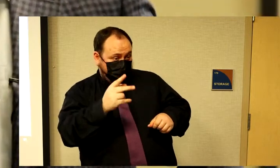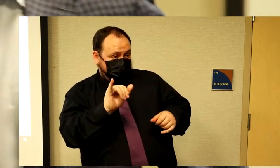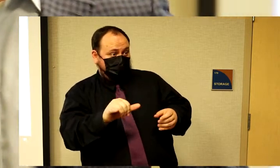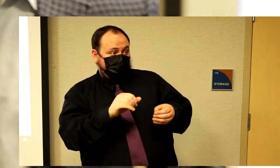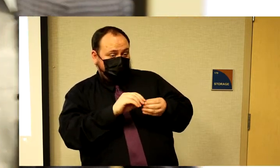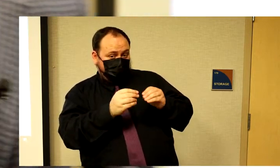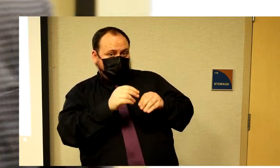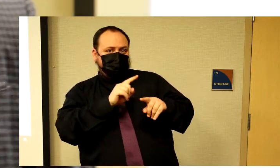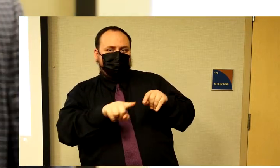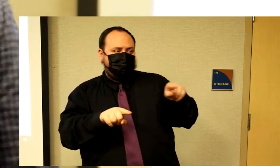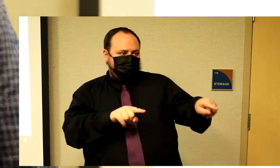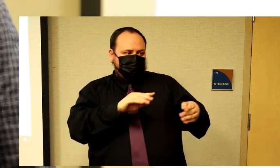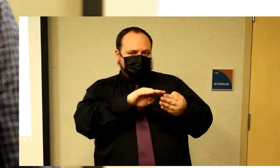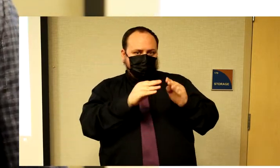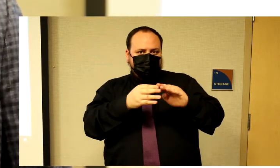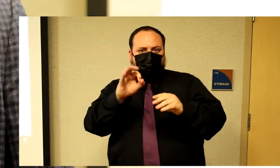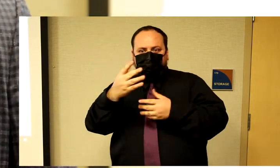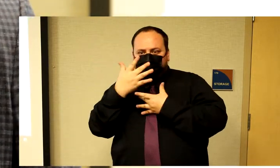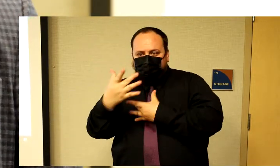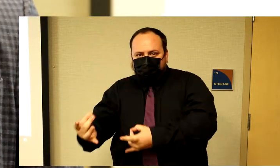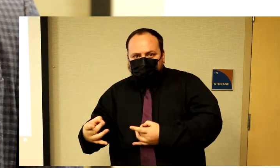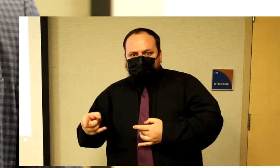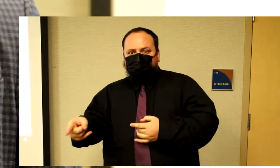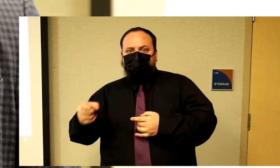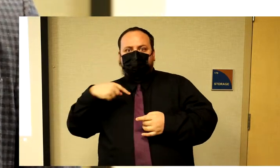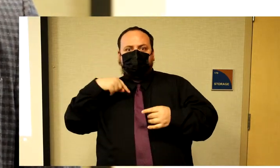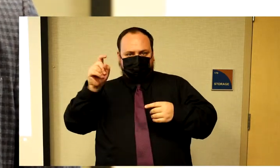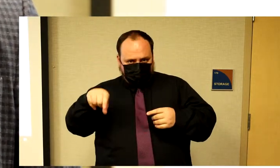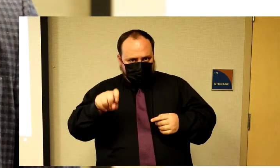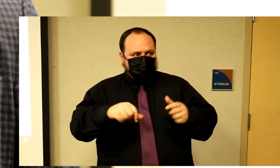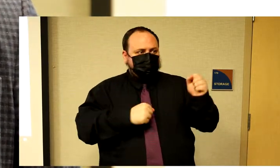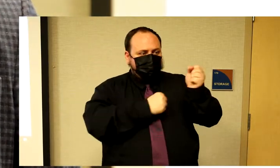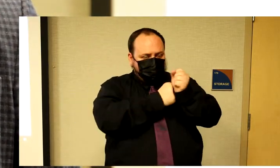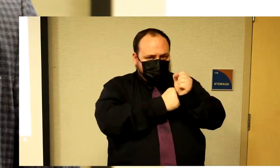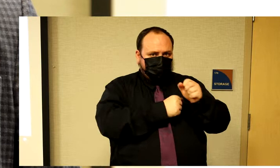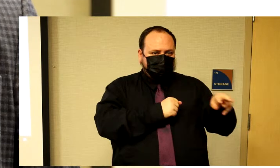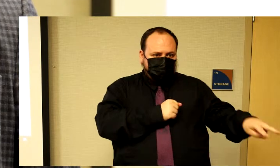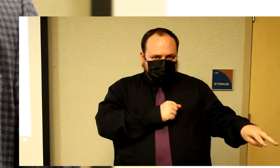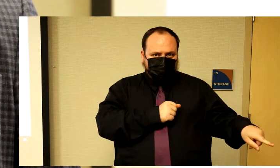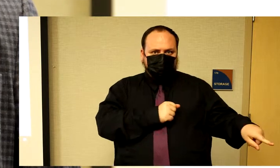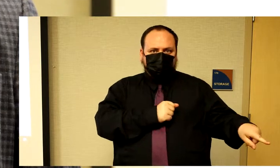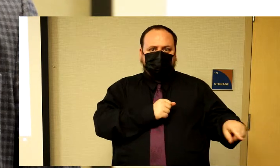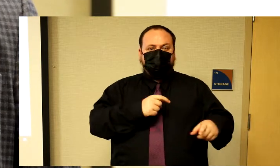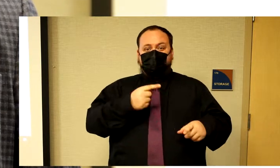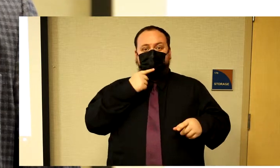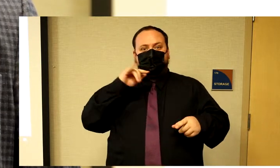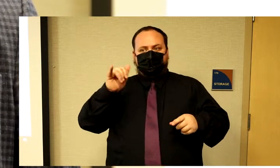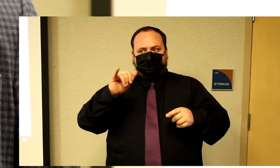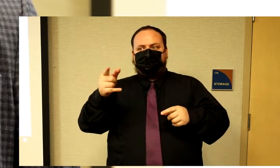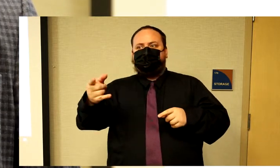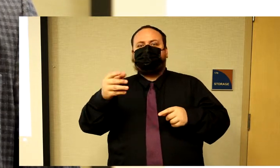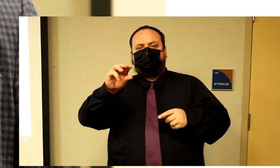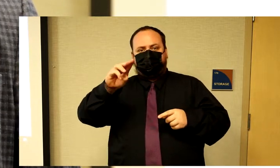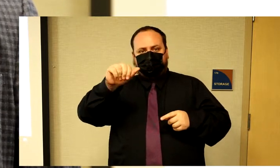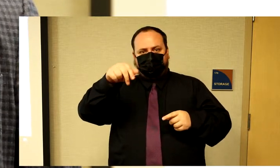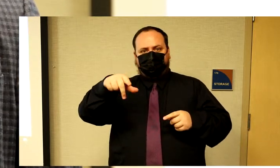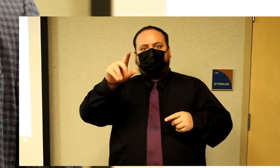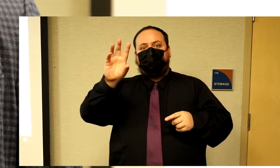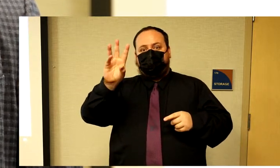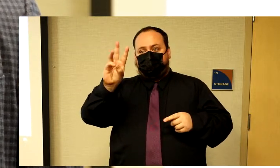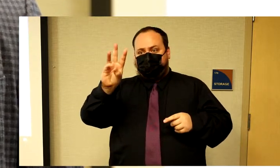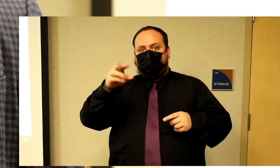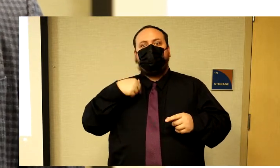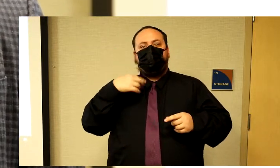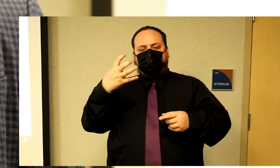these community interests that we're supposed to look over. And just with like map 6, last time we said we wanted to keep Goshen and